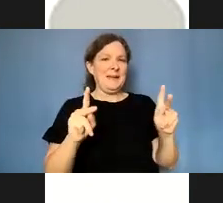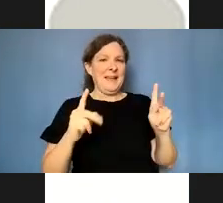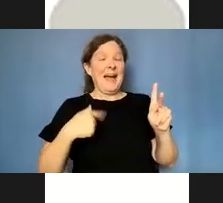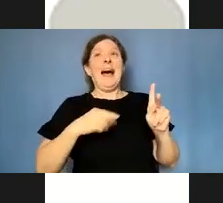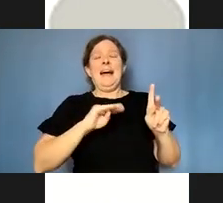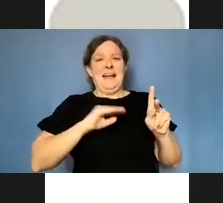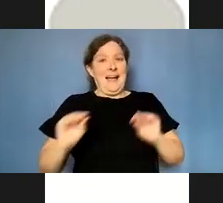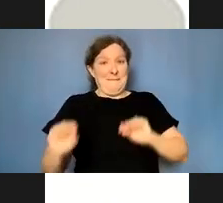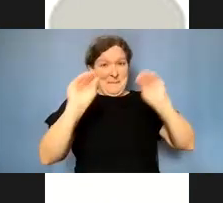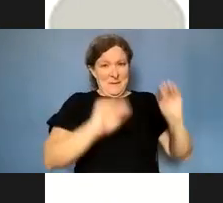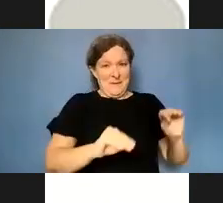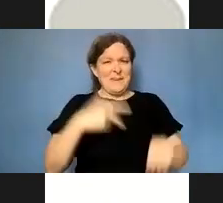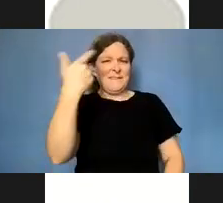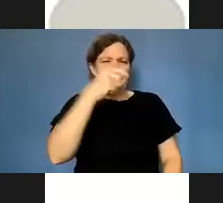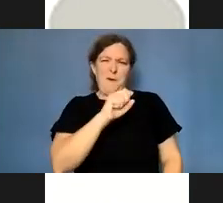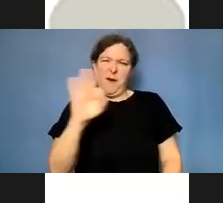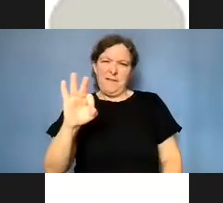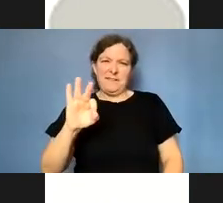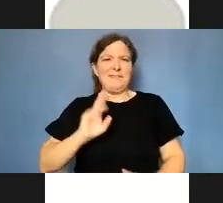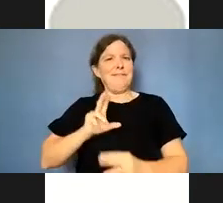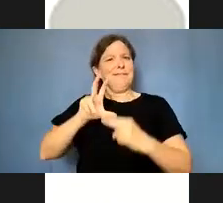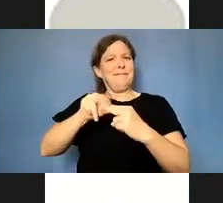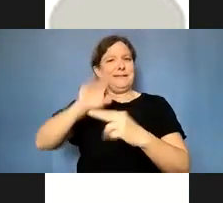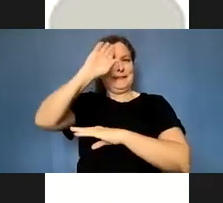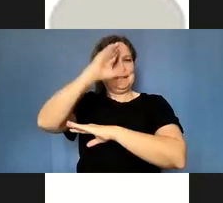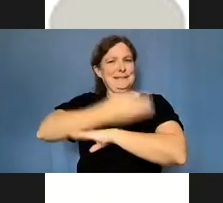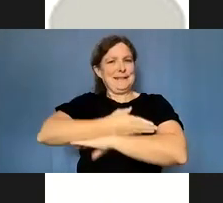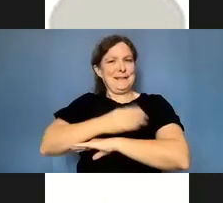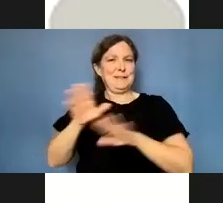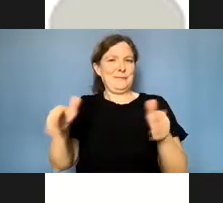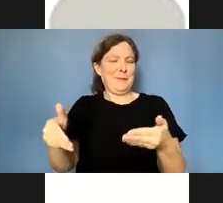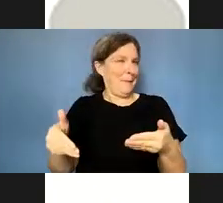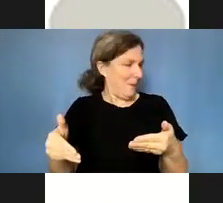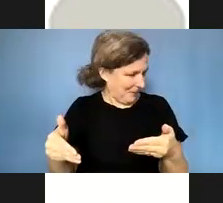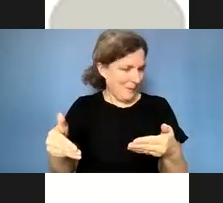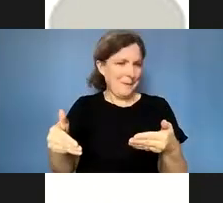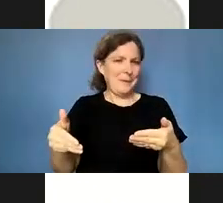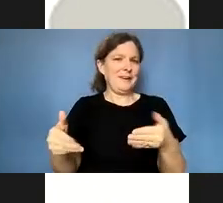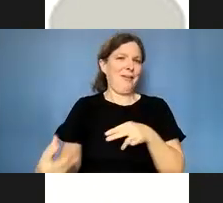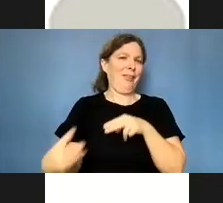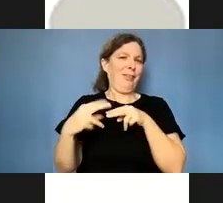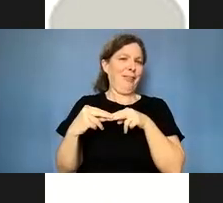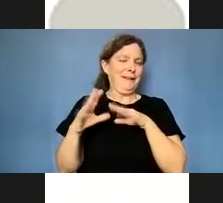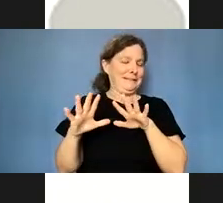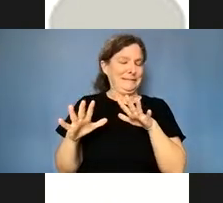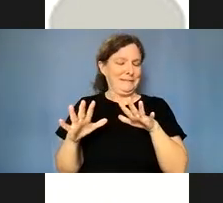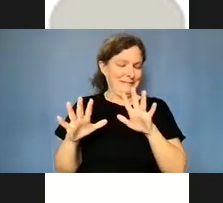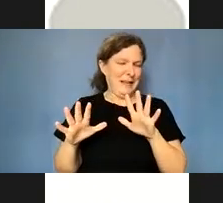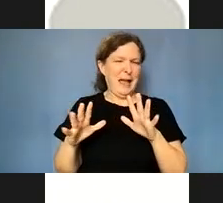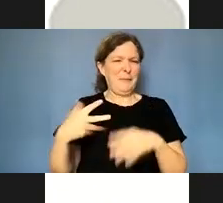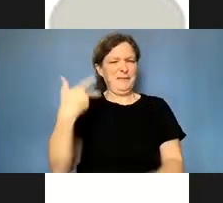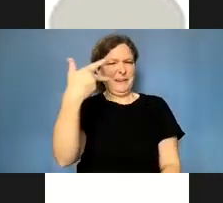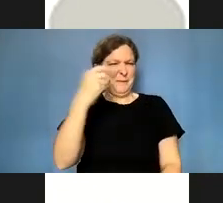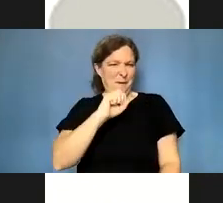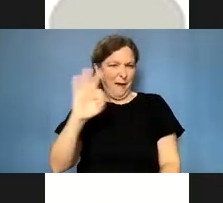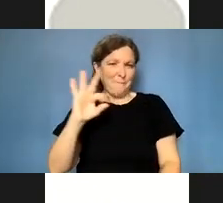I'll leave my video off because I'm in my son's room, which is really our spare room. He's just staying with us for a bit, so I'll leave the video off, but I'll